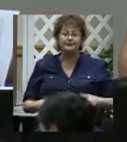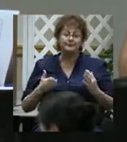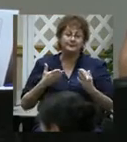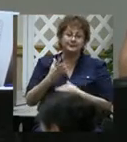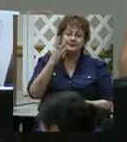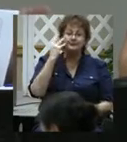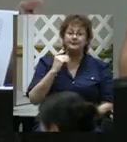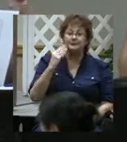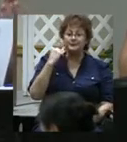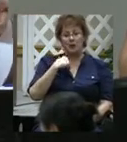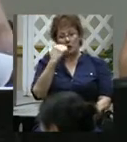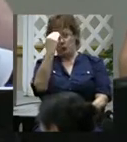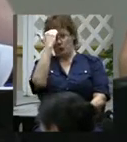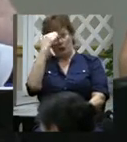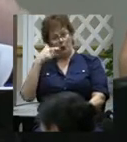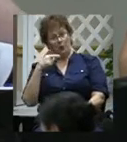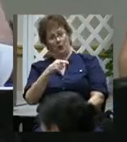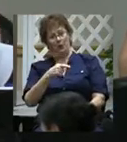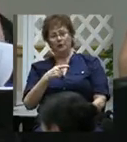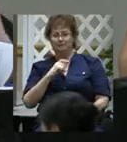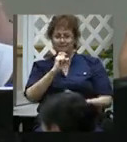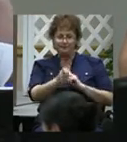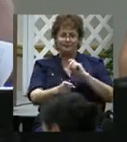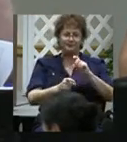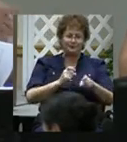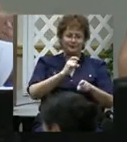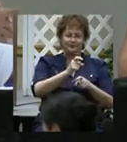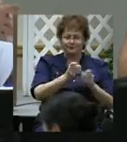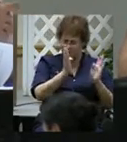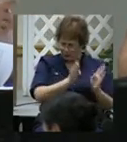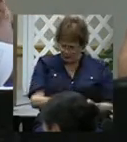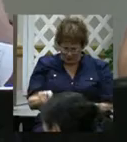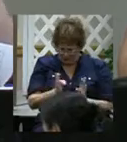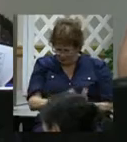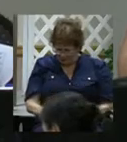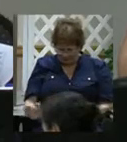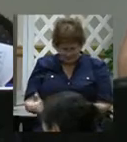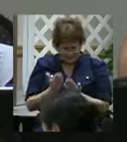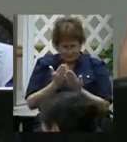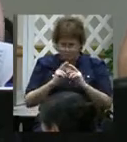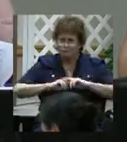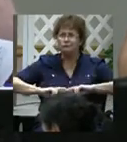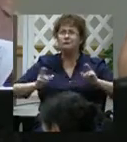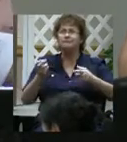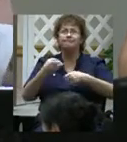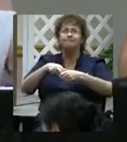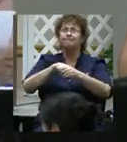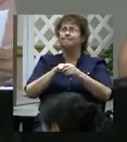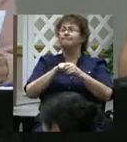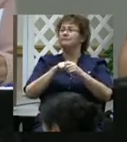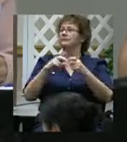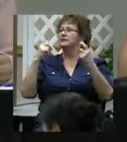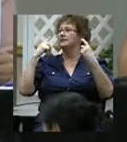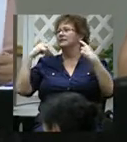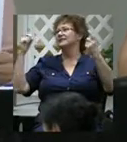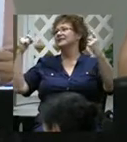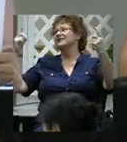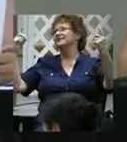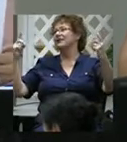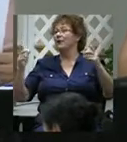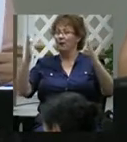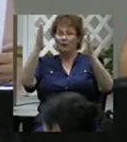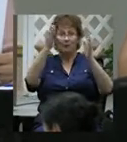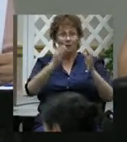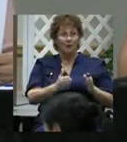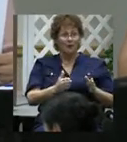know she's bilingual, and we gave her all the materials. She prepared for it, and it was very successful. I mean, the